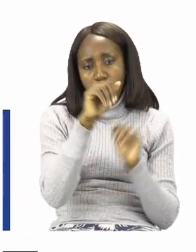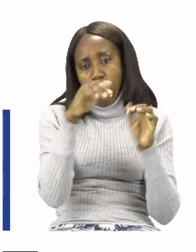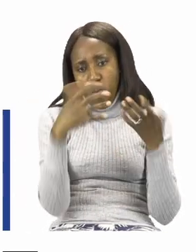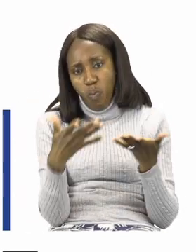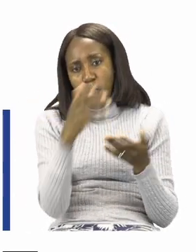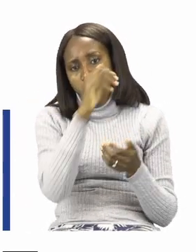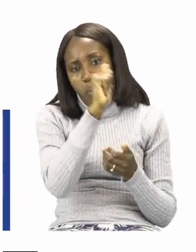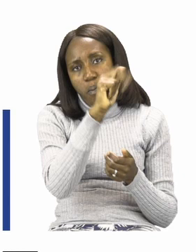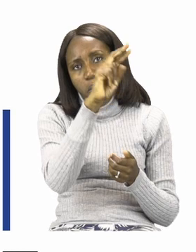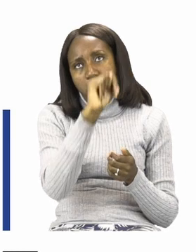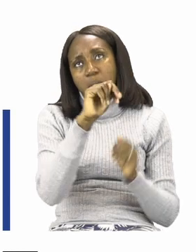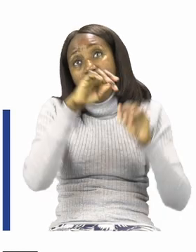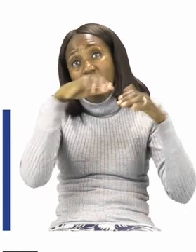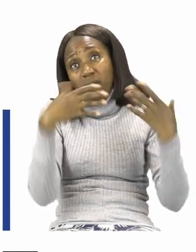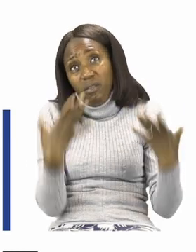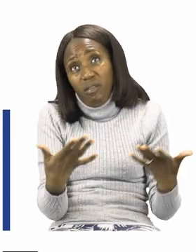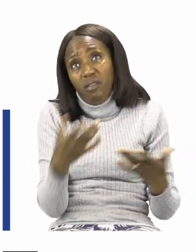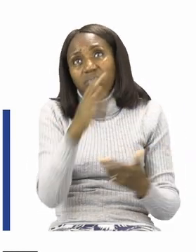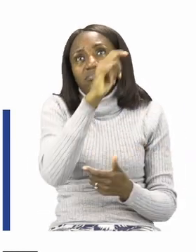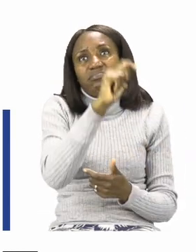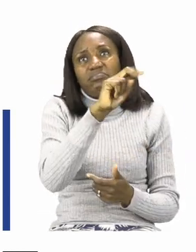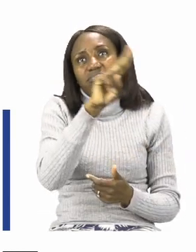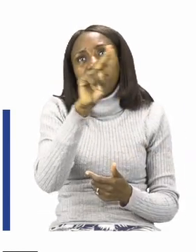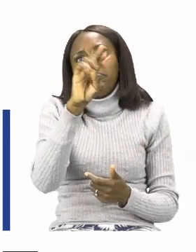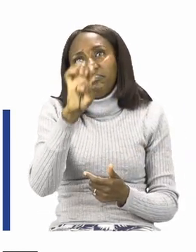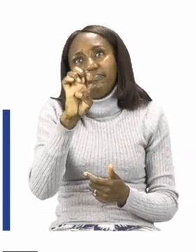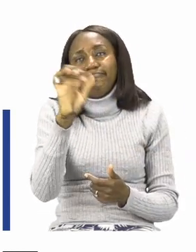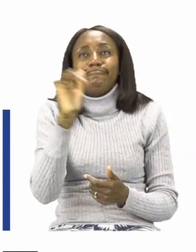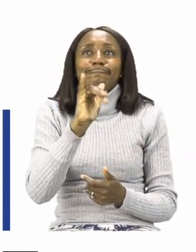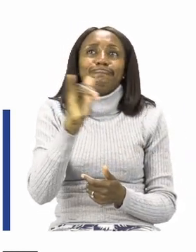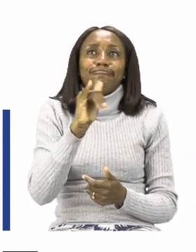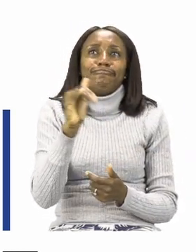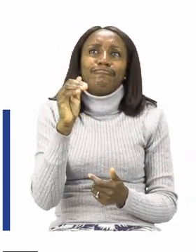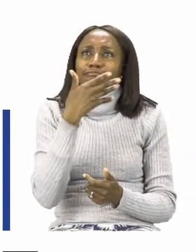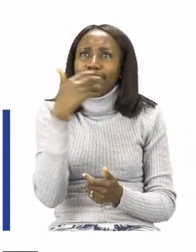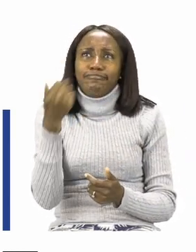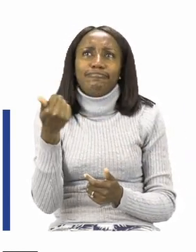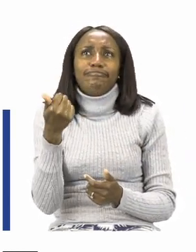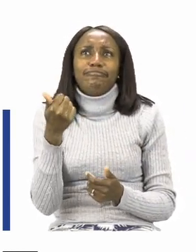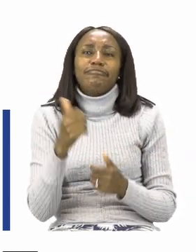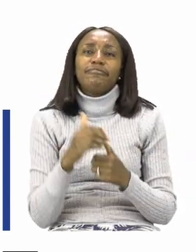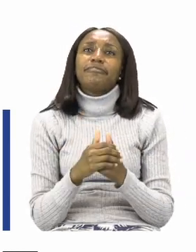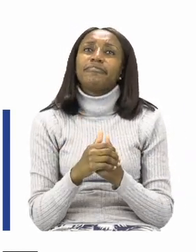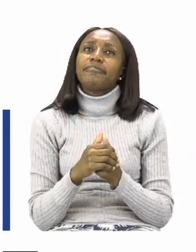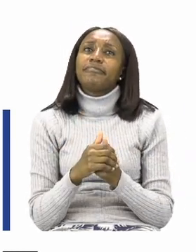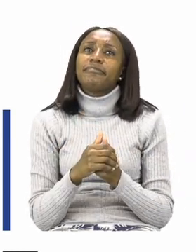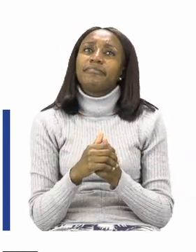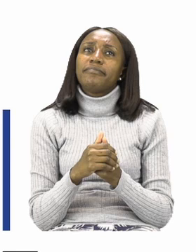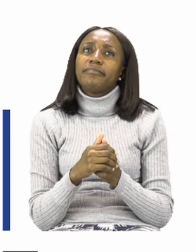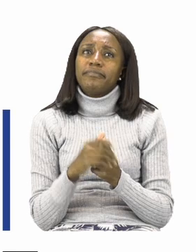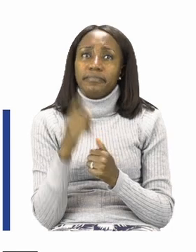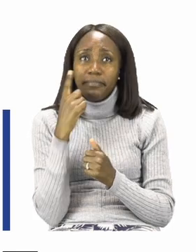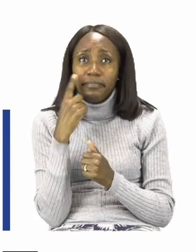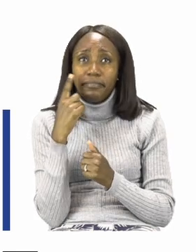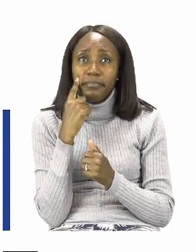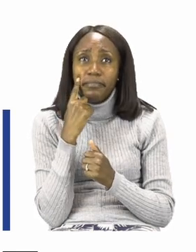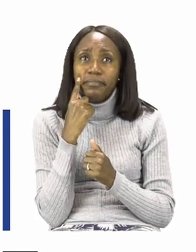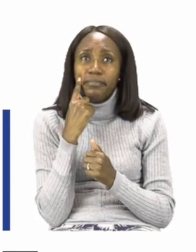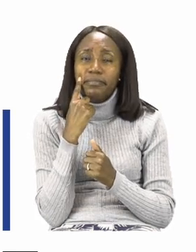the will fit in this sentence. Let's look at number 2 again.